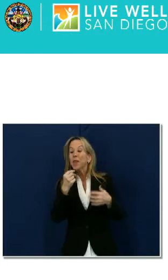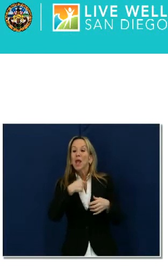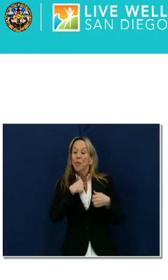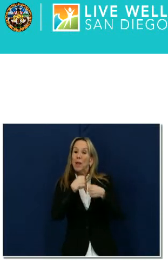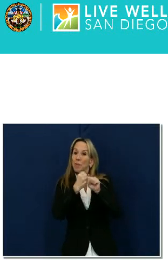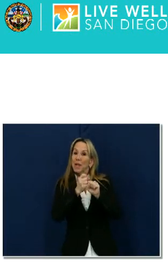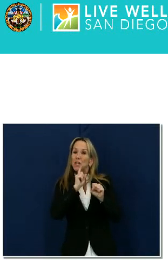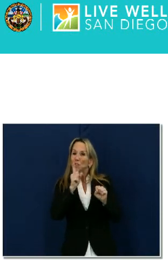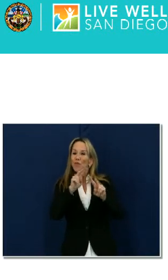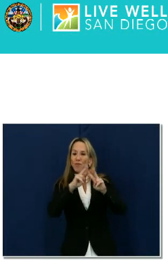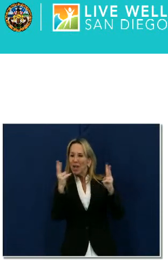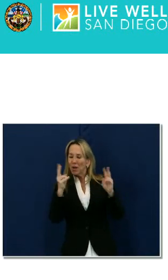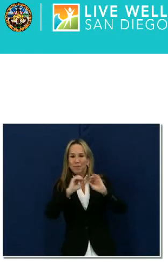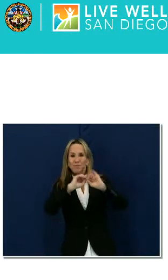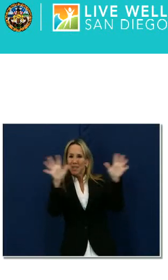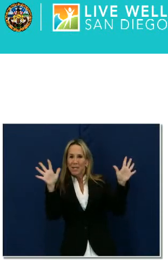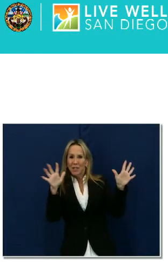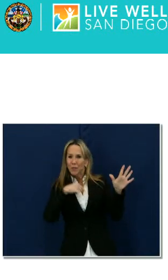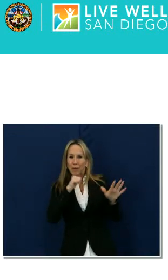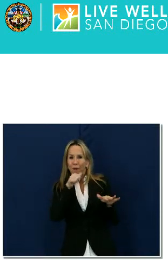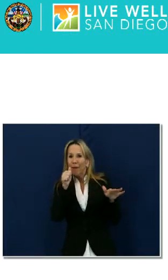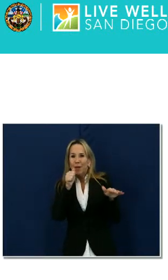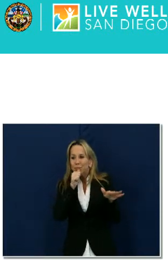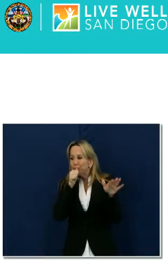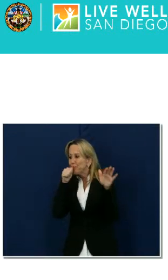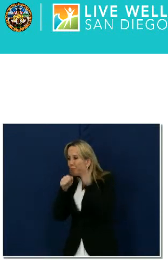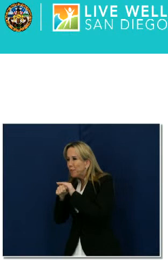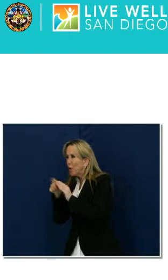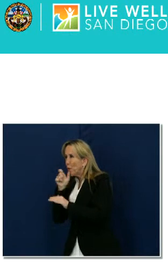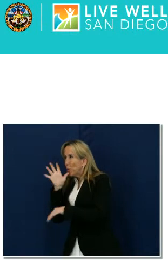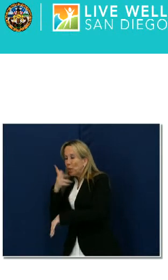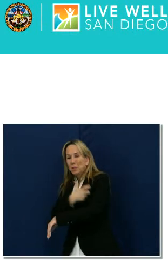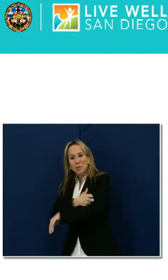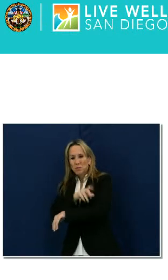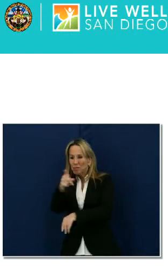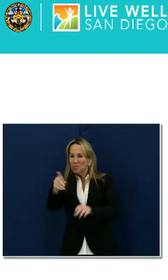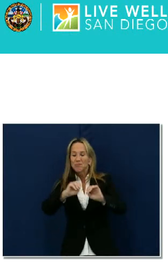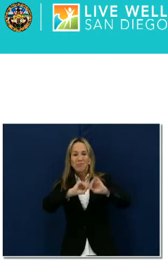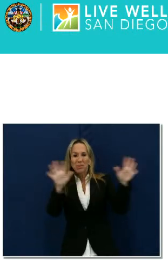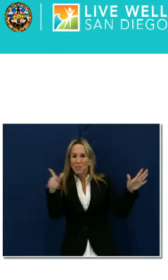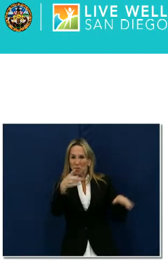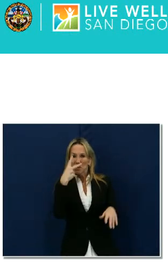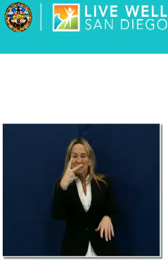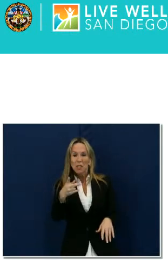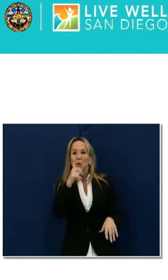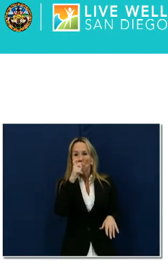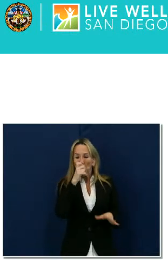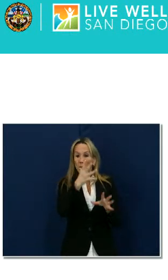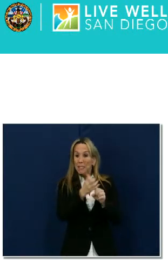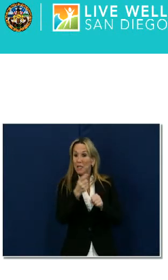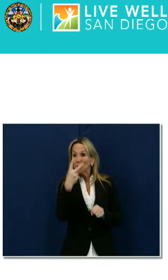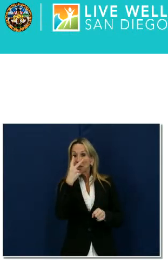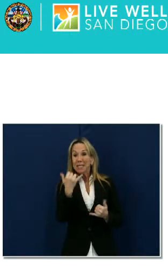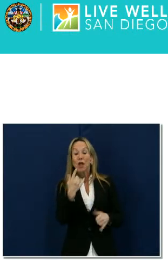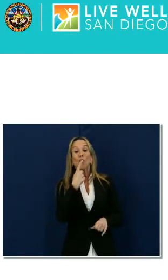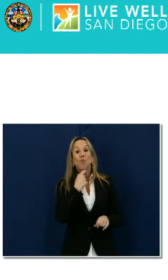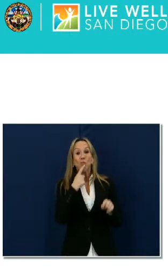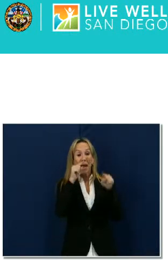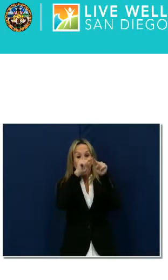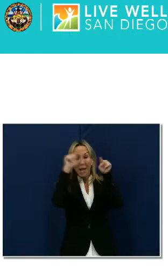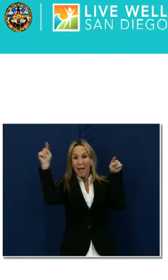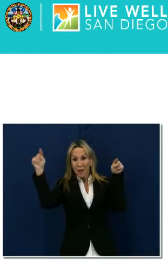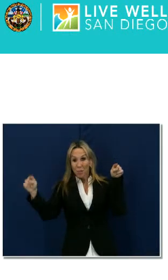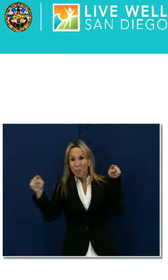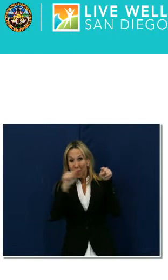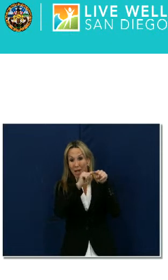be incredibly transparent around all of the sequencing of what we will do. So you see there where we are in the red box. This is who